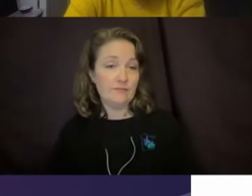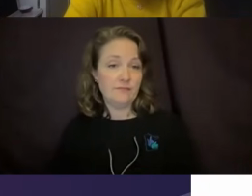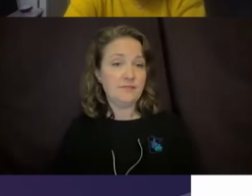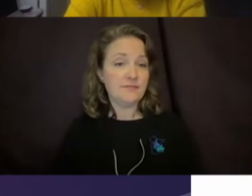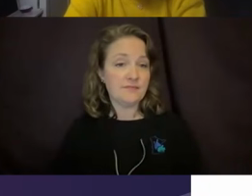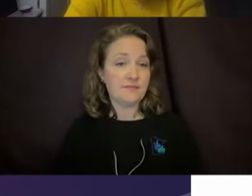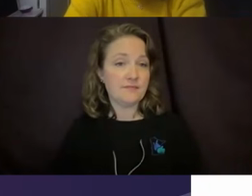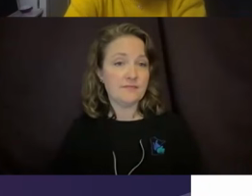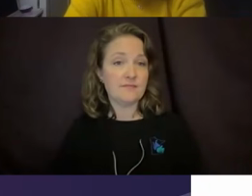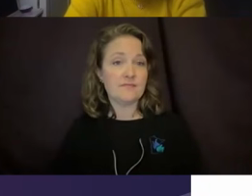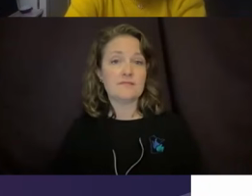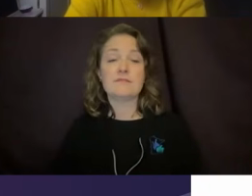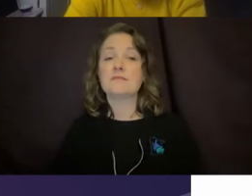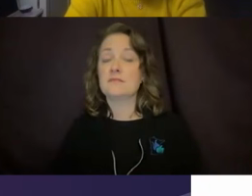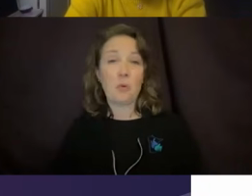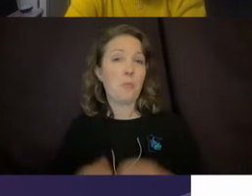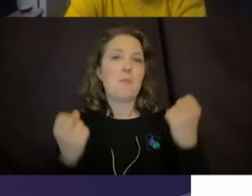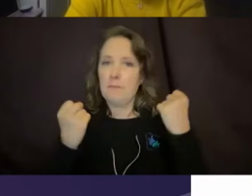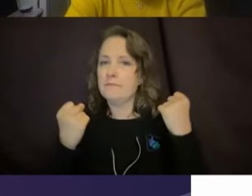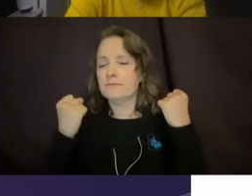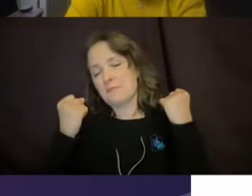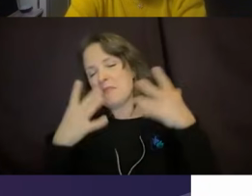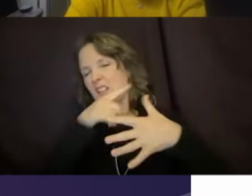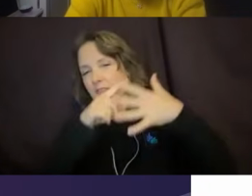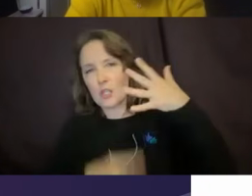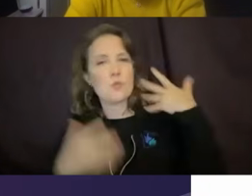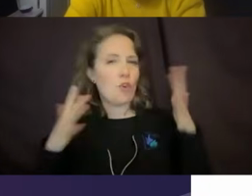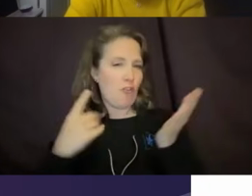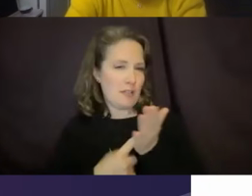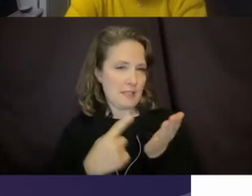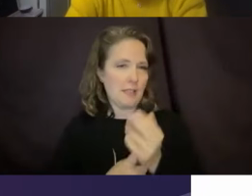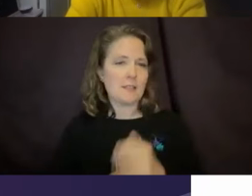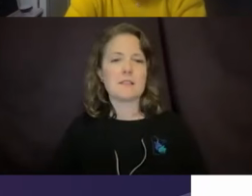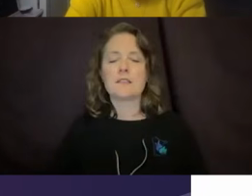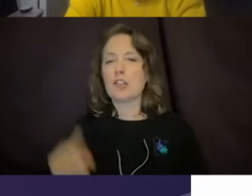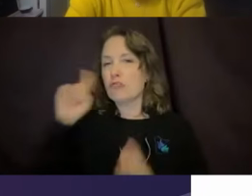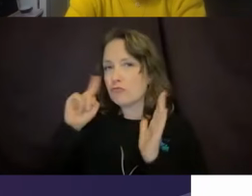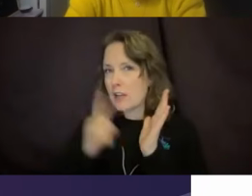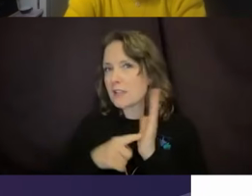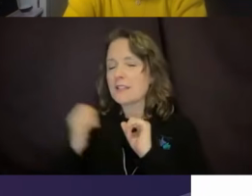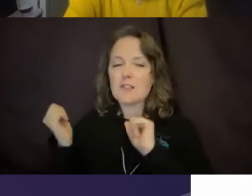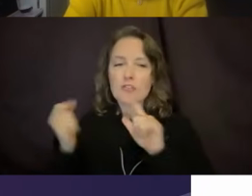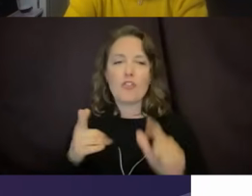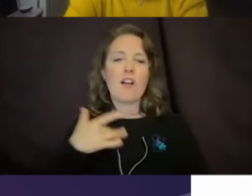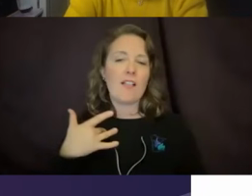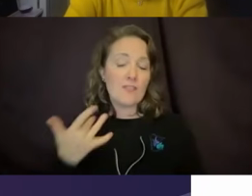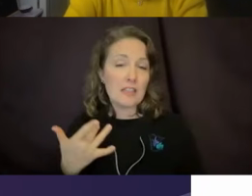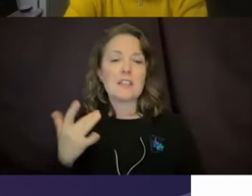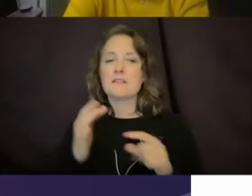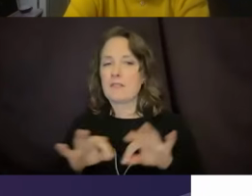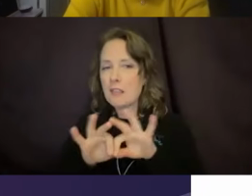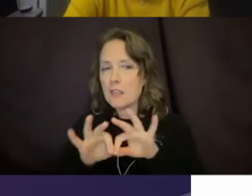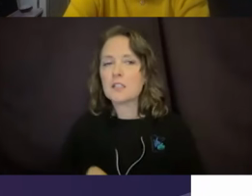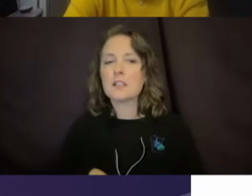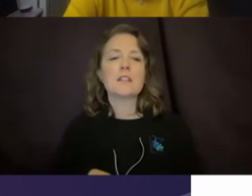we've already talked about, in terms of like recognizing any and all those feelings as valid. Again, making sure we're